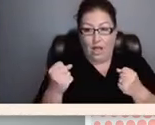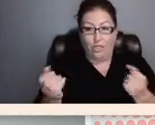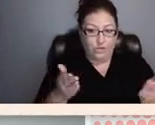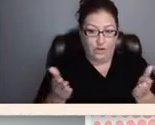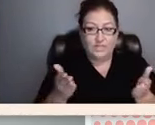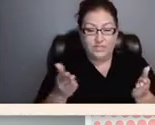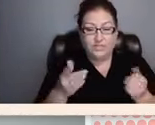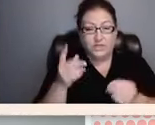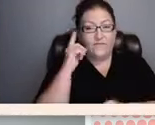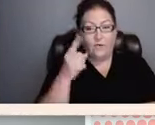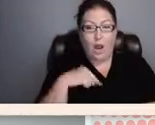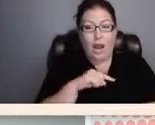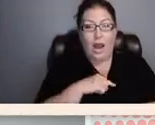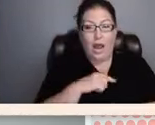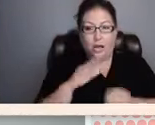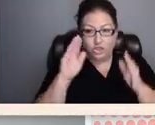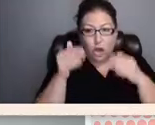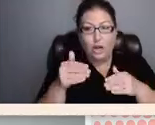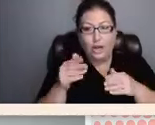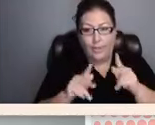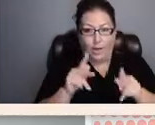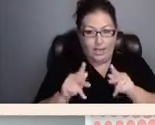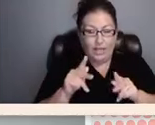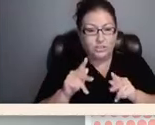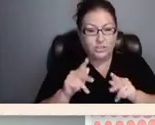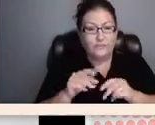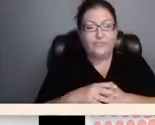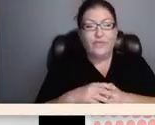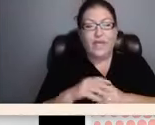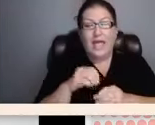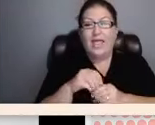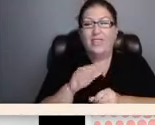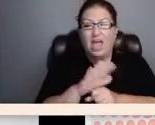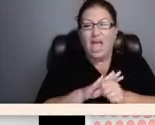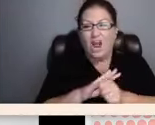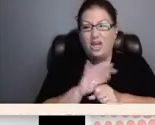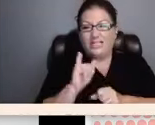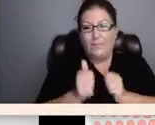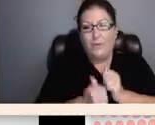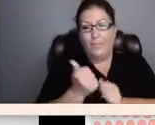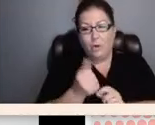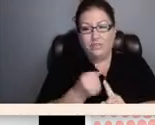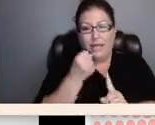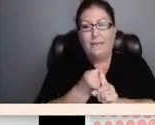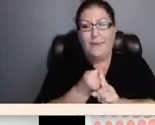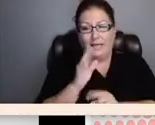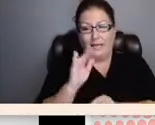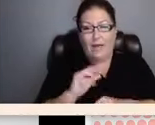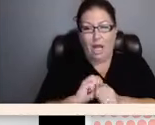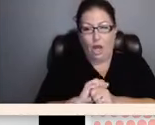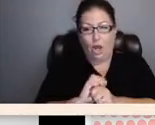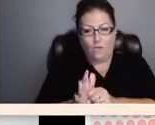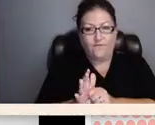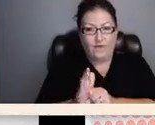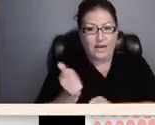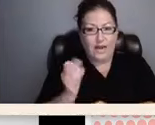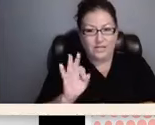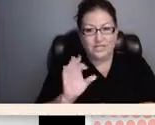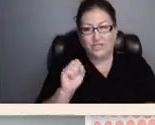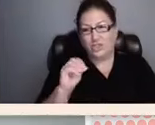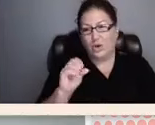for our target population in the areas that have been most impacted by COVID-19. So the south part of